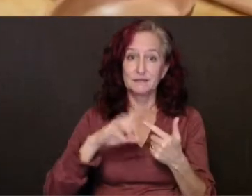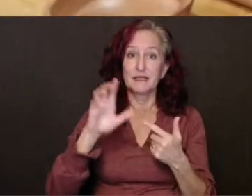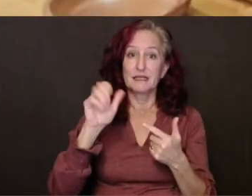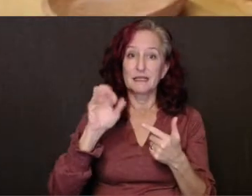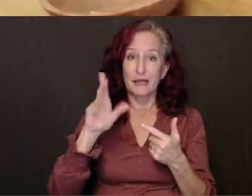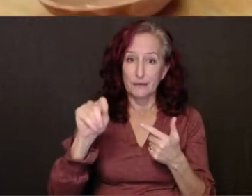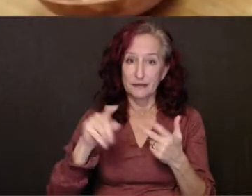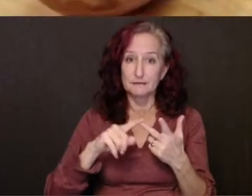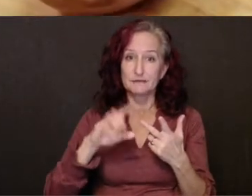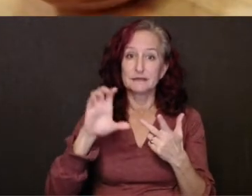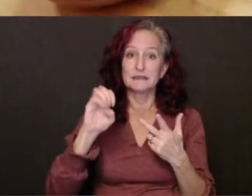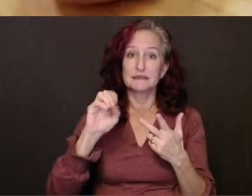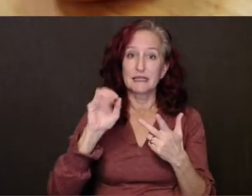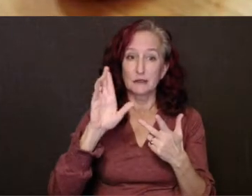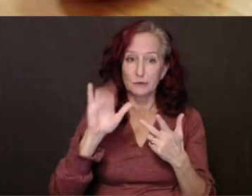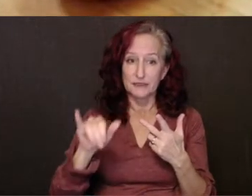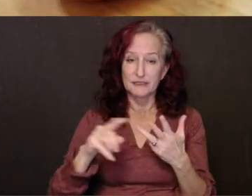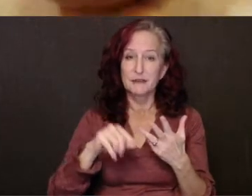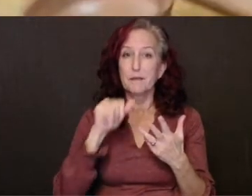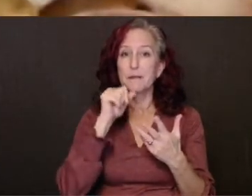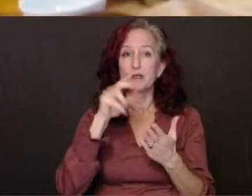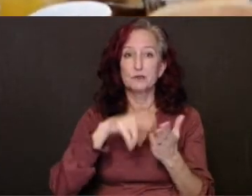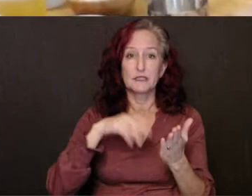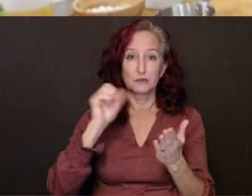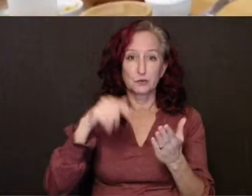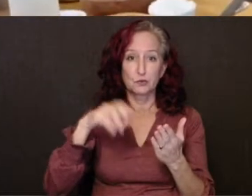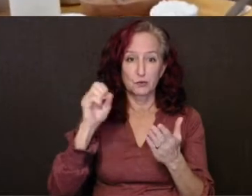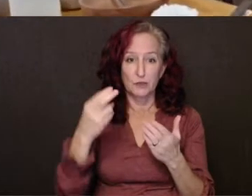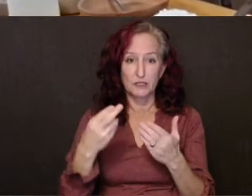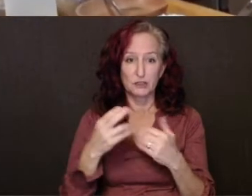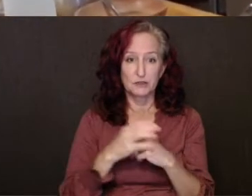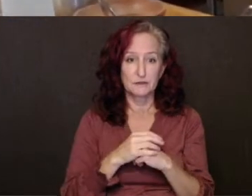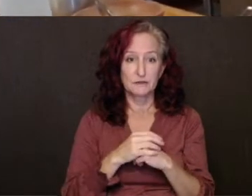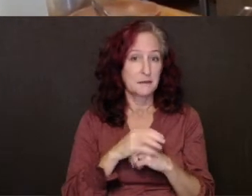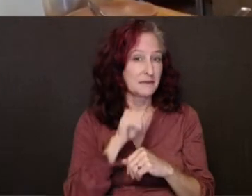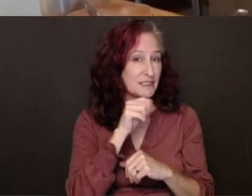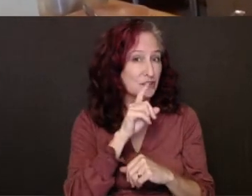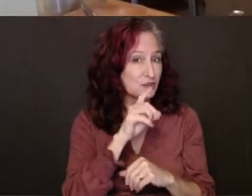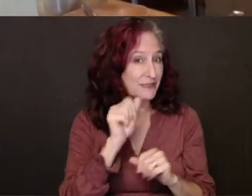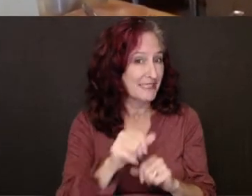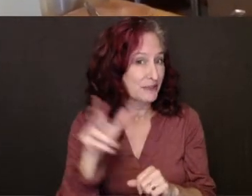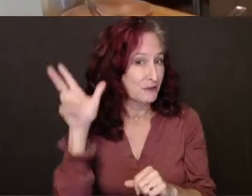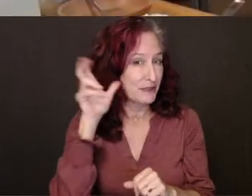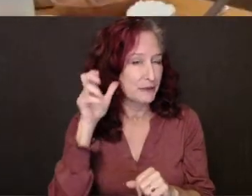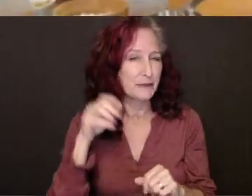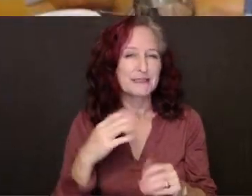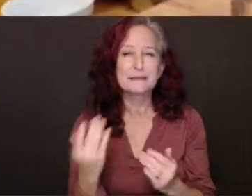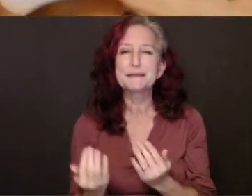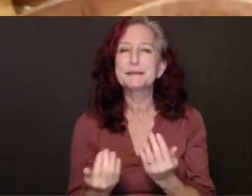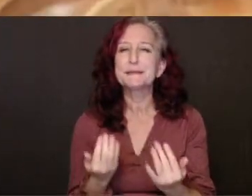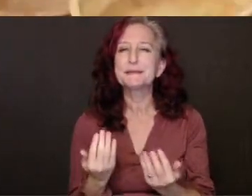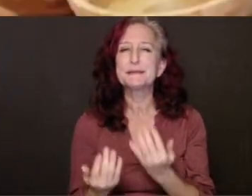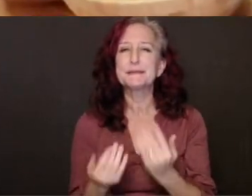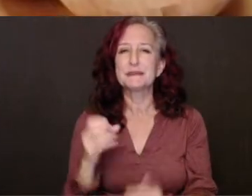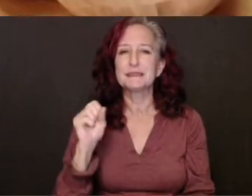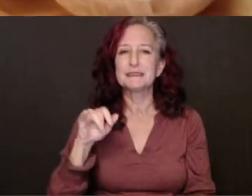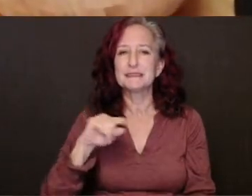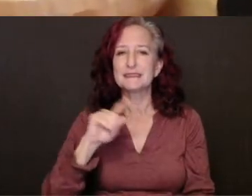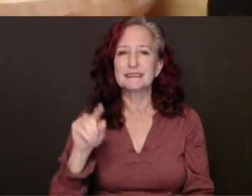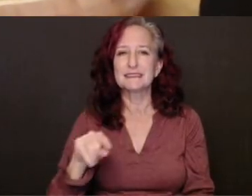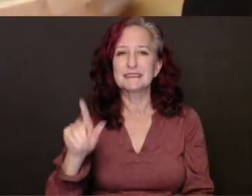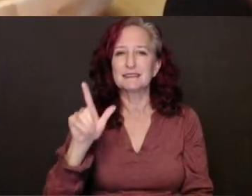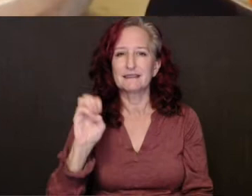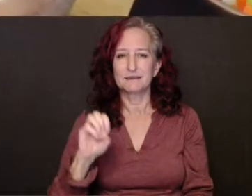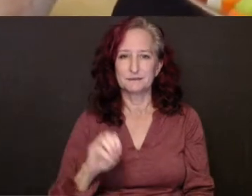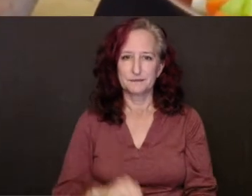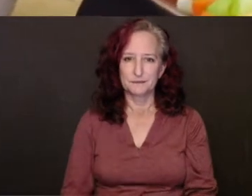in the pan, in this frying pan. So what we got going on here, we actually have our white onions, our carrots,